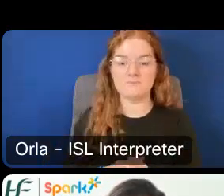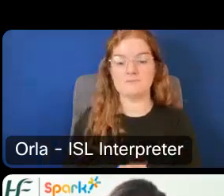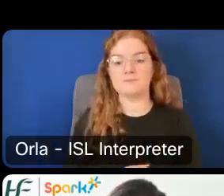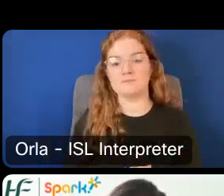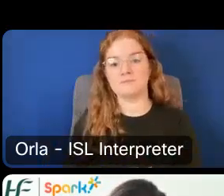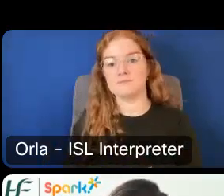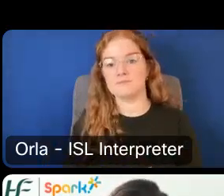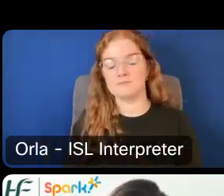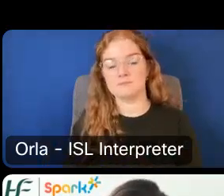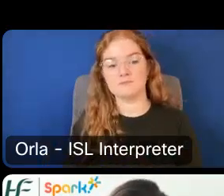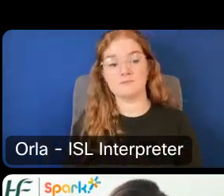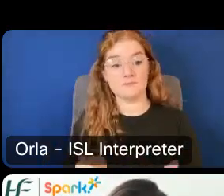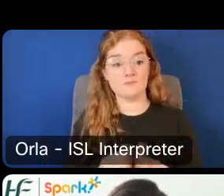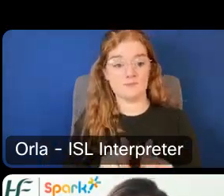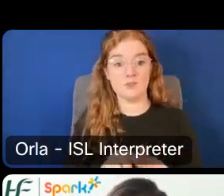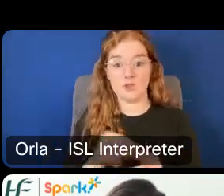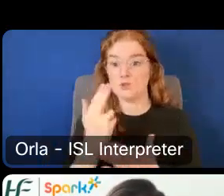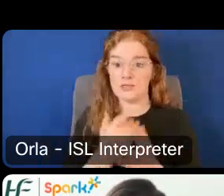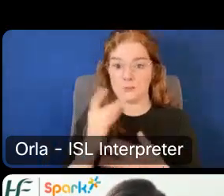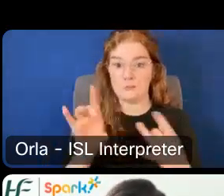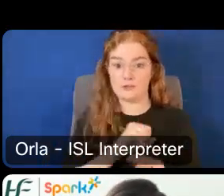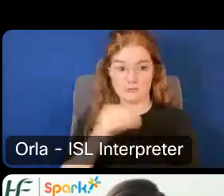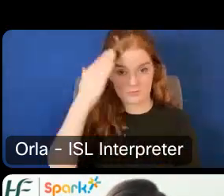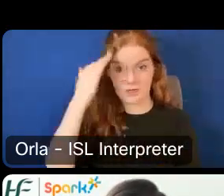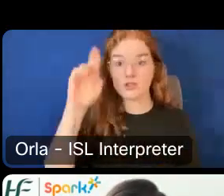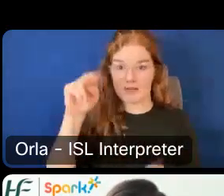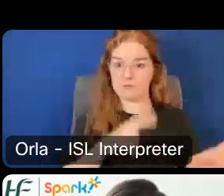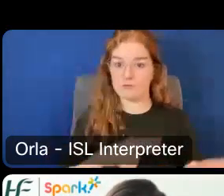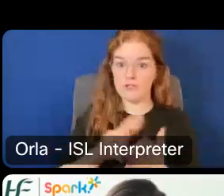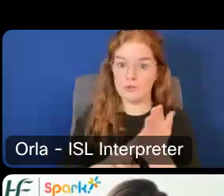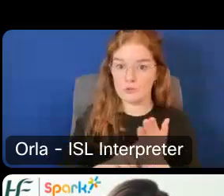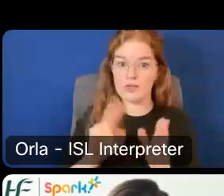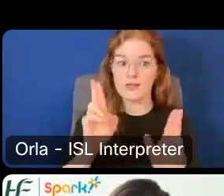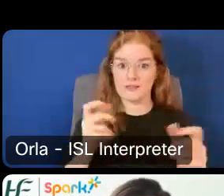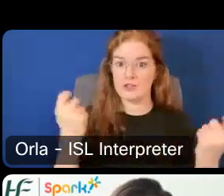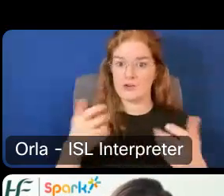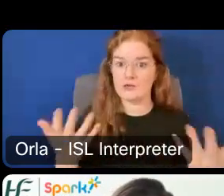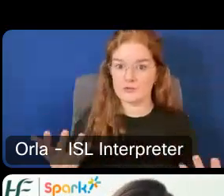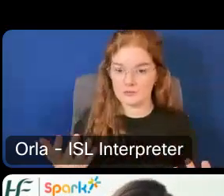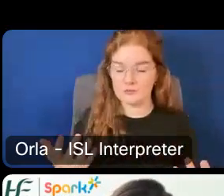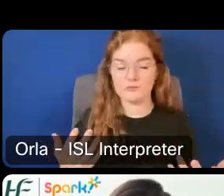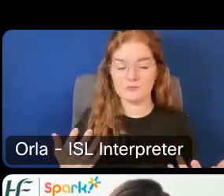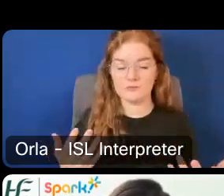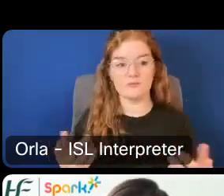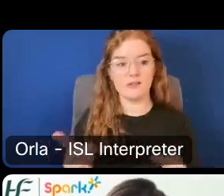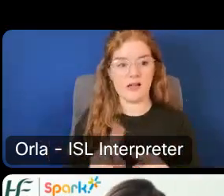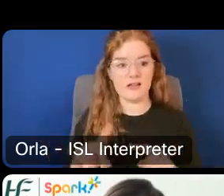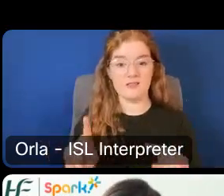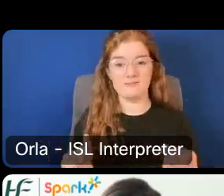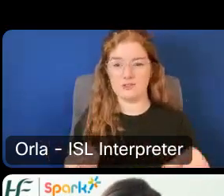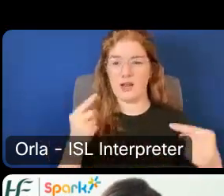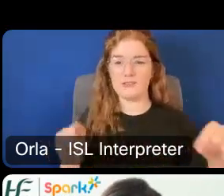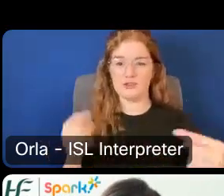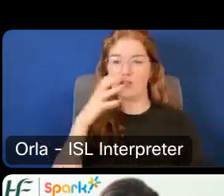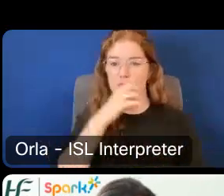they also design so that knowledge can be reused and shared. And challenging assumptions is a really